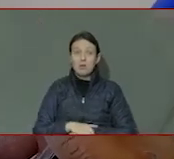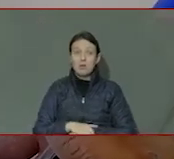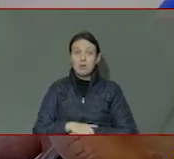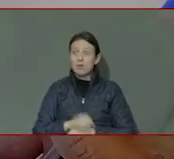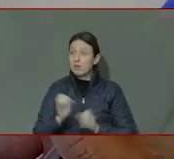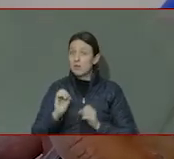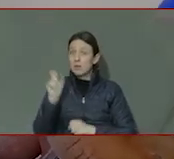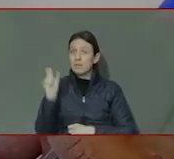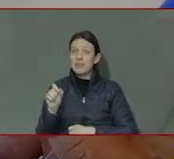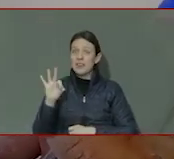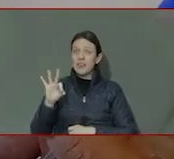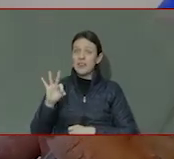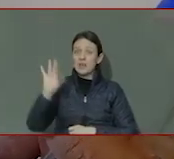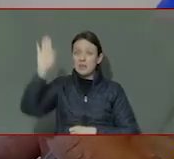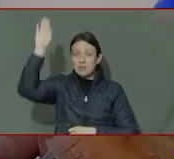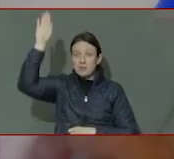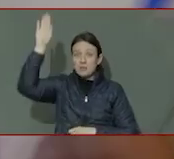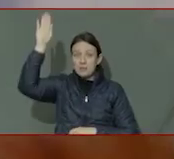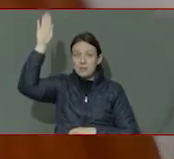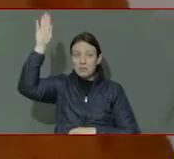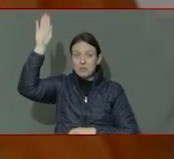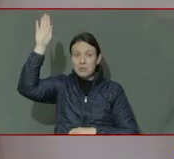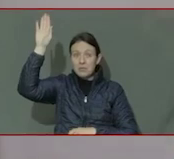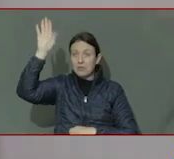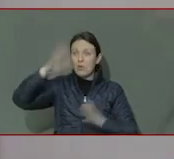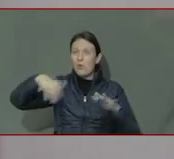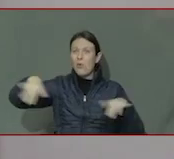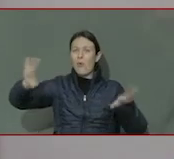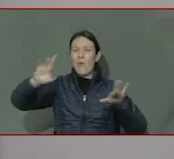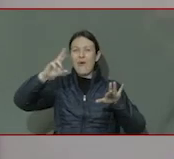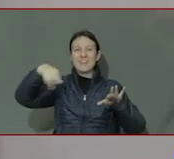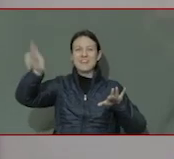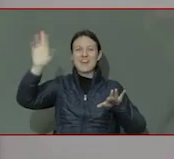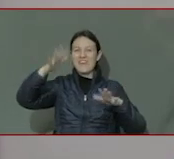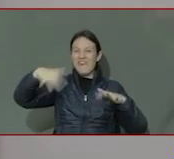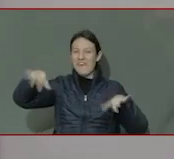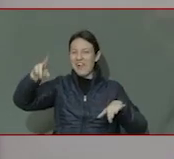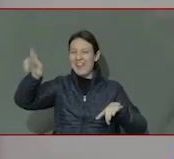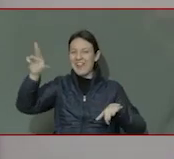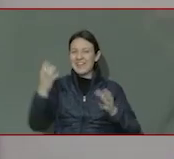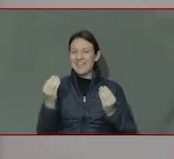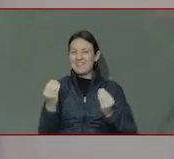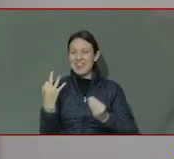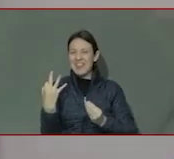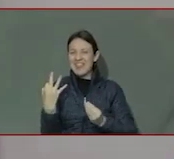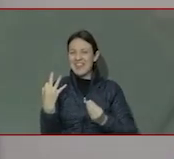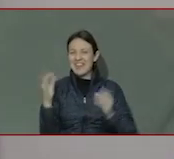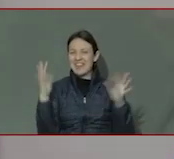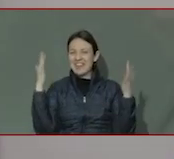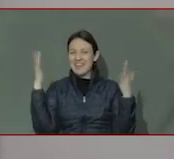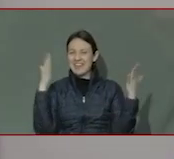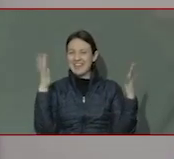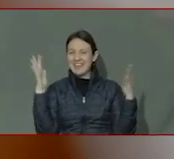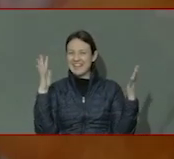Who of you say diagram 3? Can we please applaud everybody? It is diagram 3.